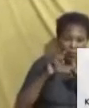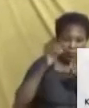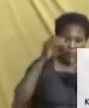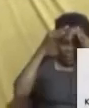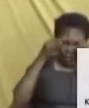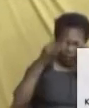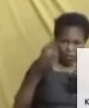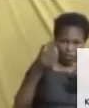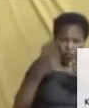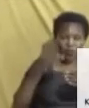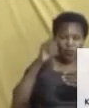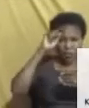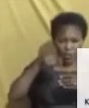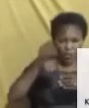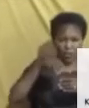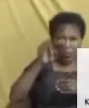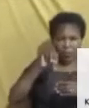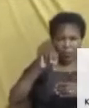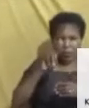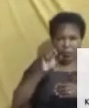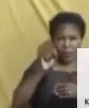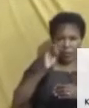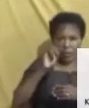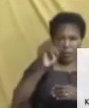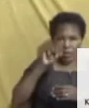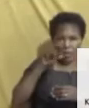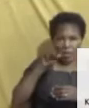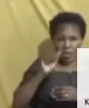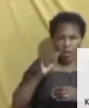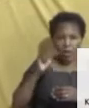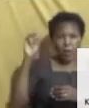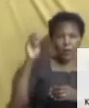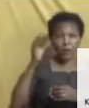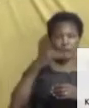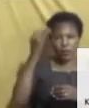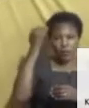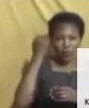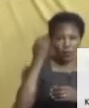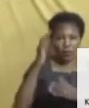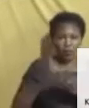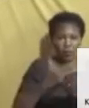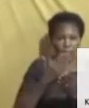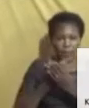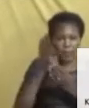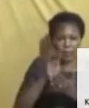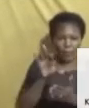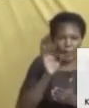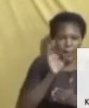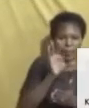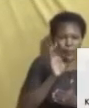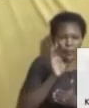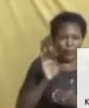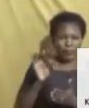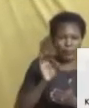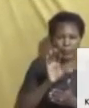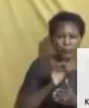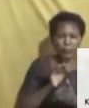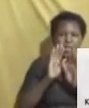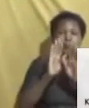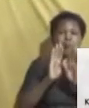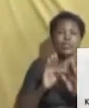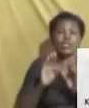Justice Musinga, President of the Court of Appeal, he picked the essential features as the